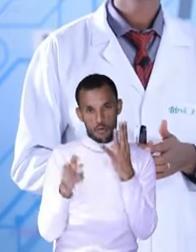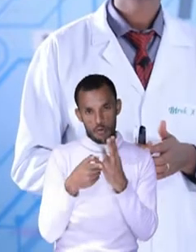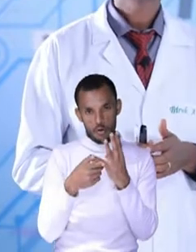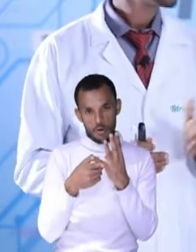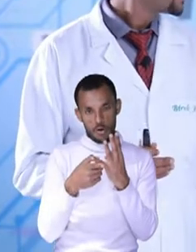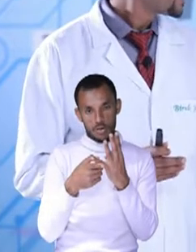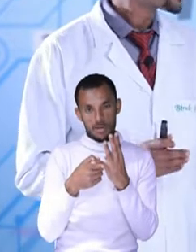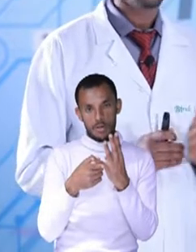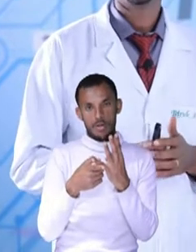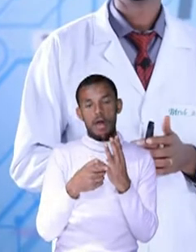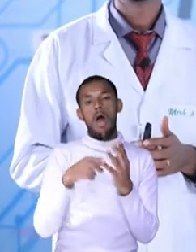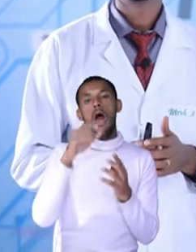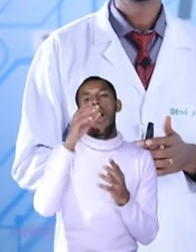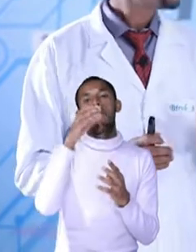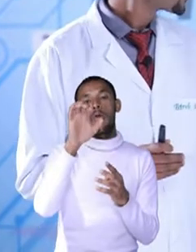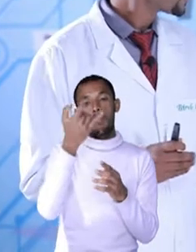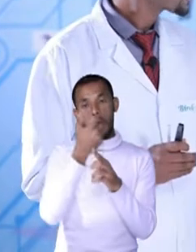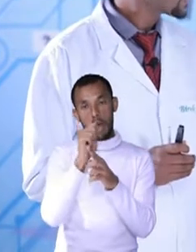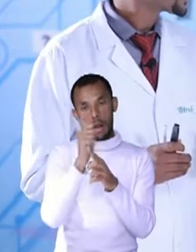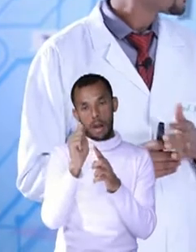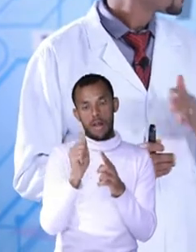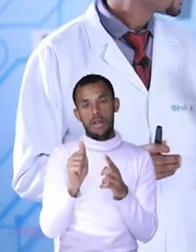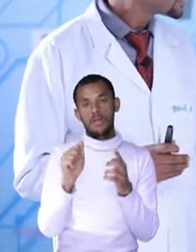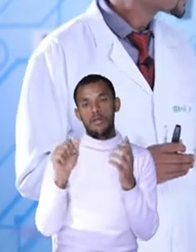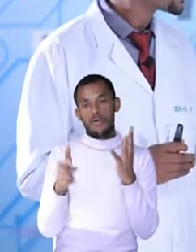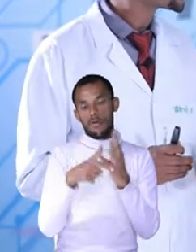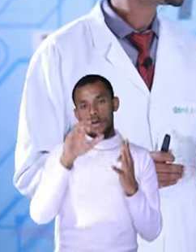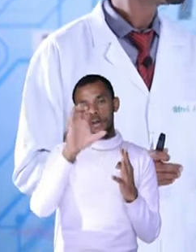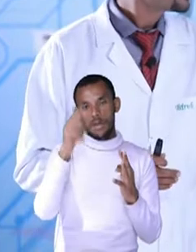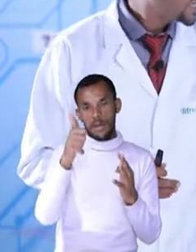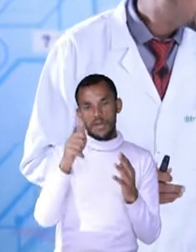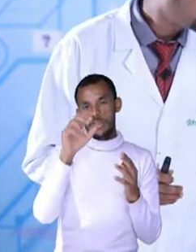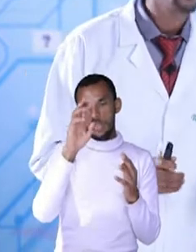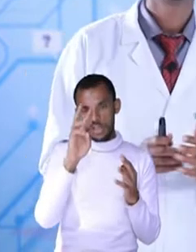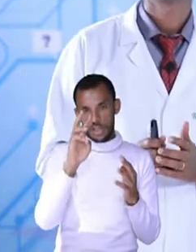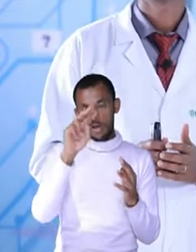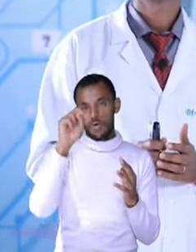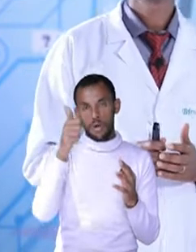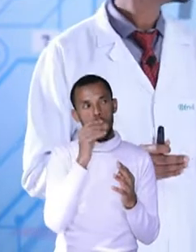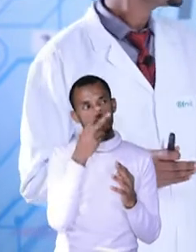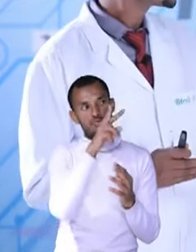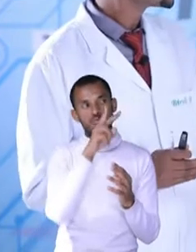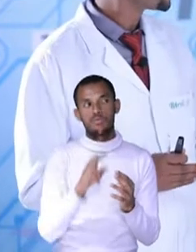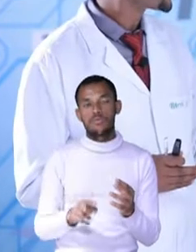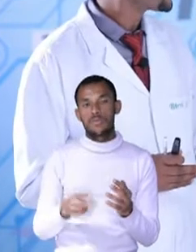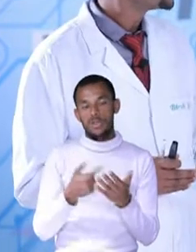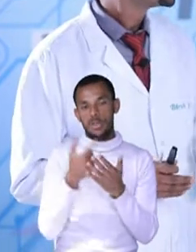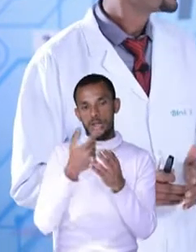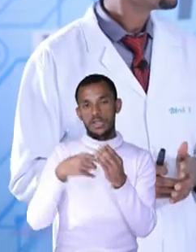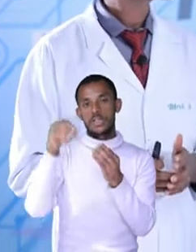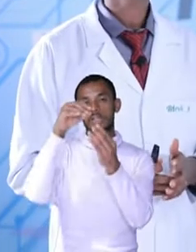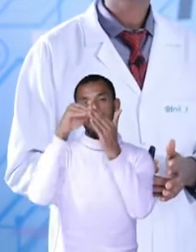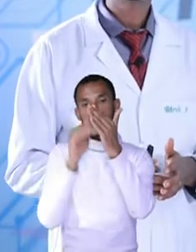is iron. The fifth one is calcium. The sixth one is sodium, and so on. This is in decreasing order